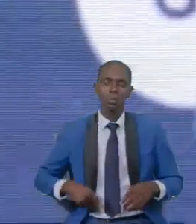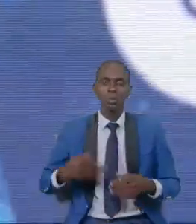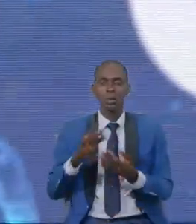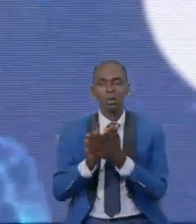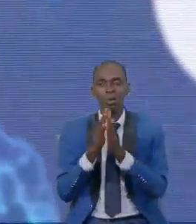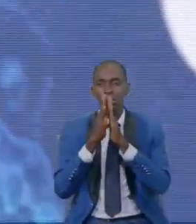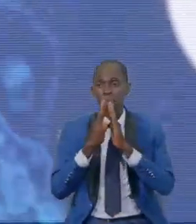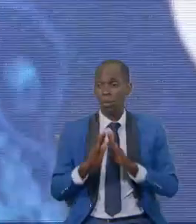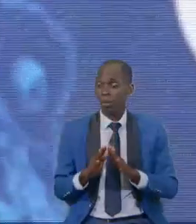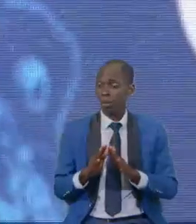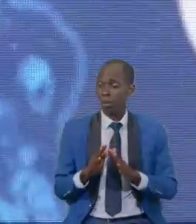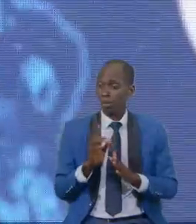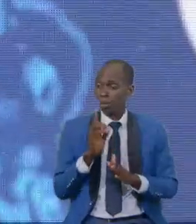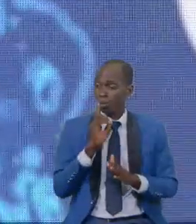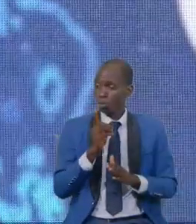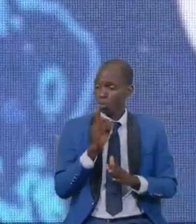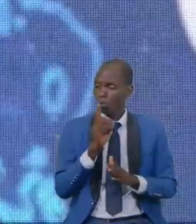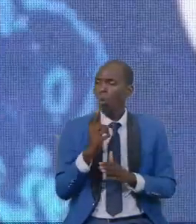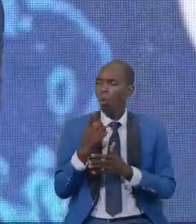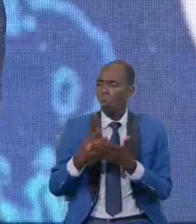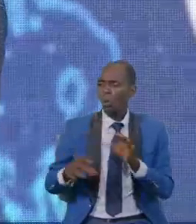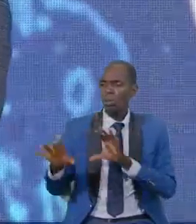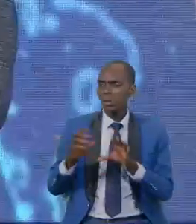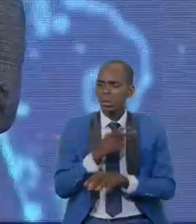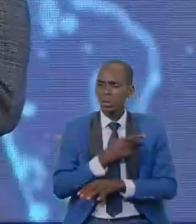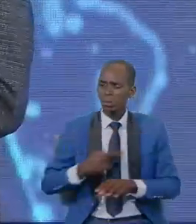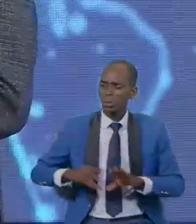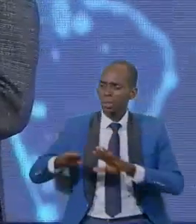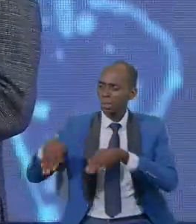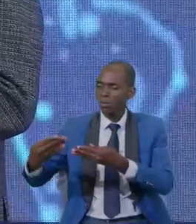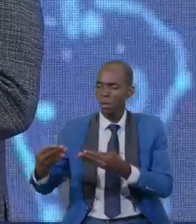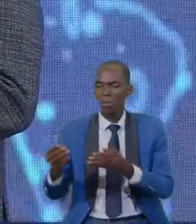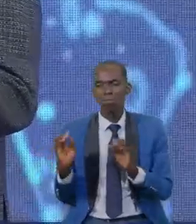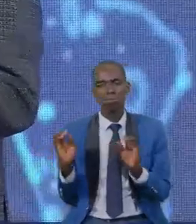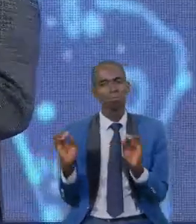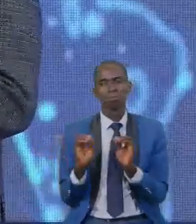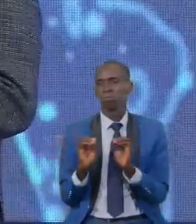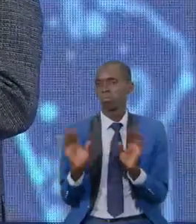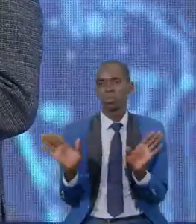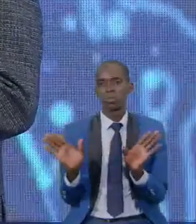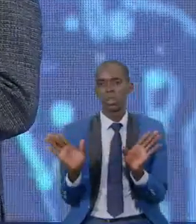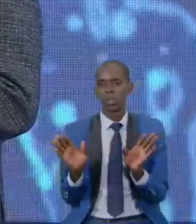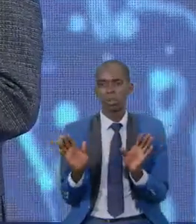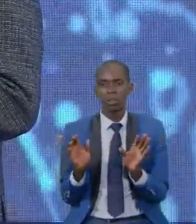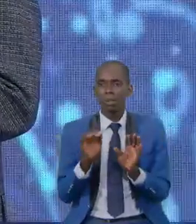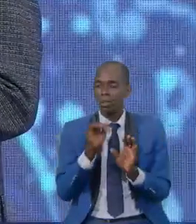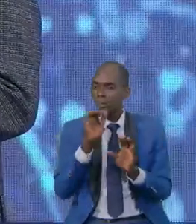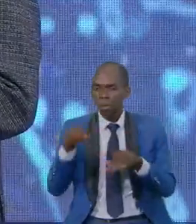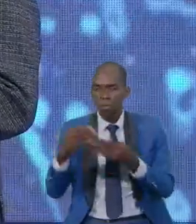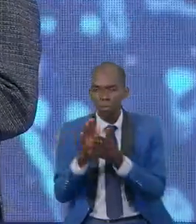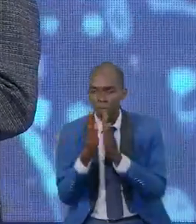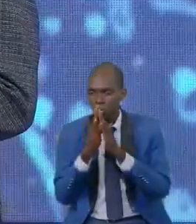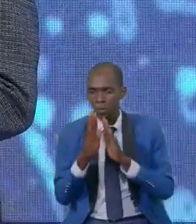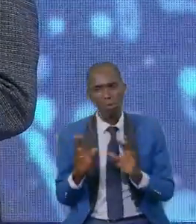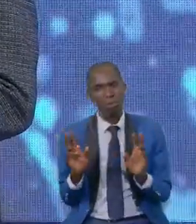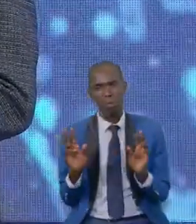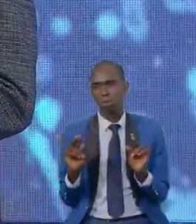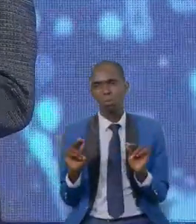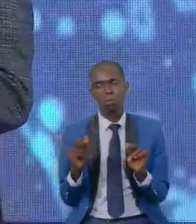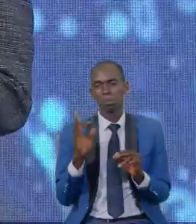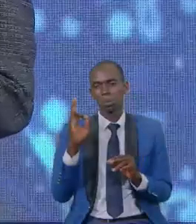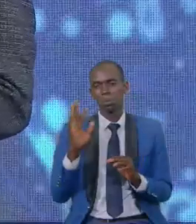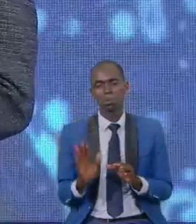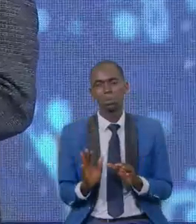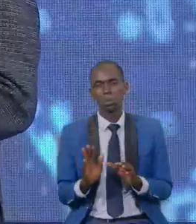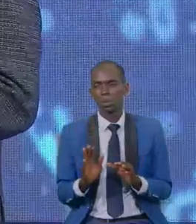I said, what did he give you? He said, nothing. Didn't give you peace? No, Pastor.